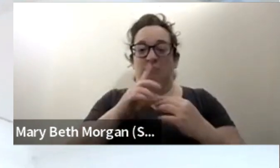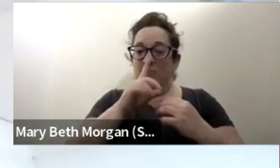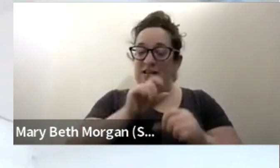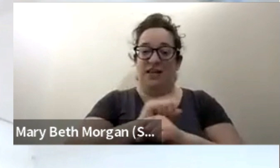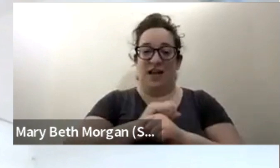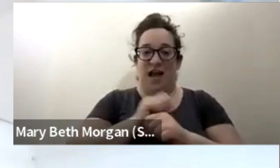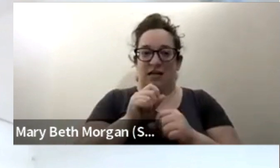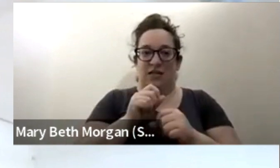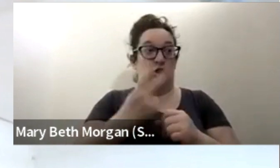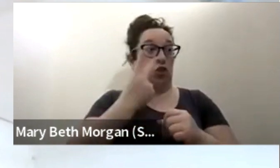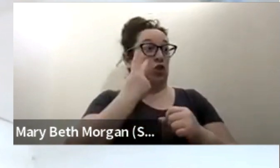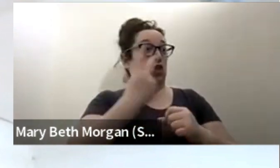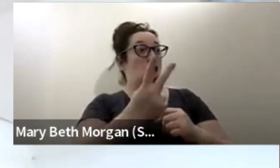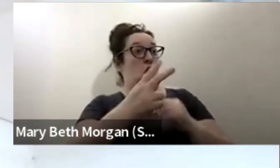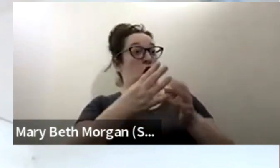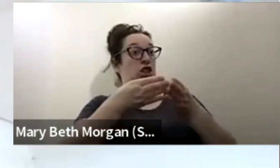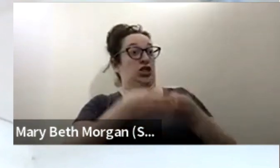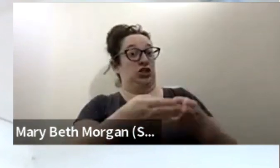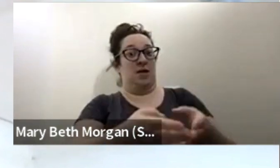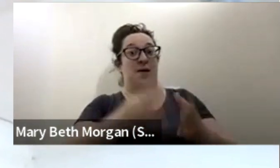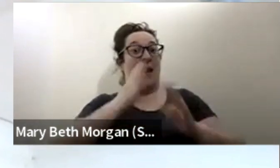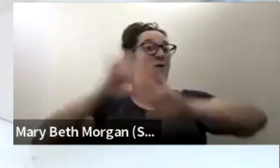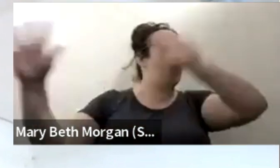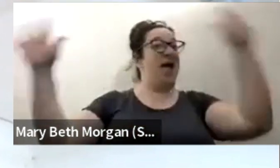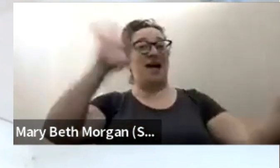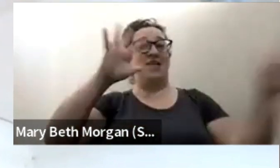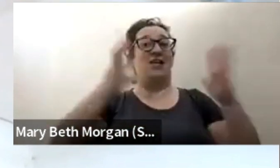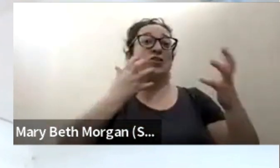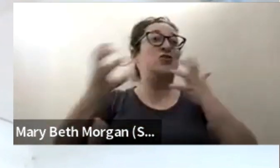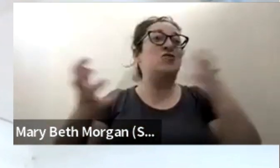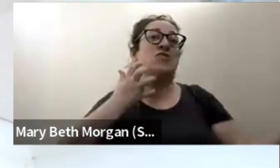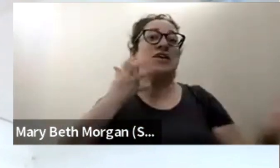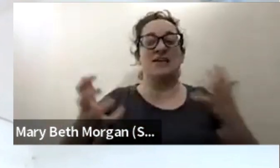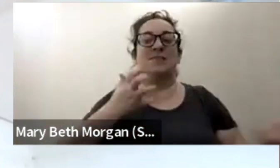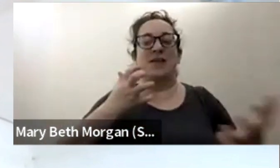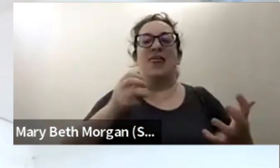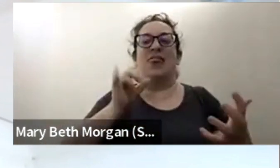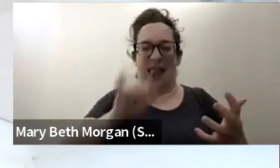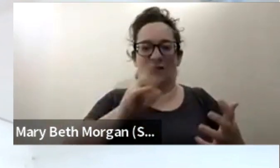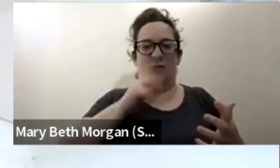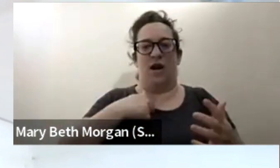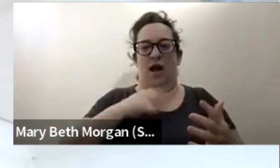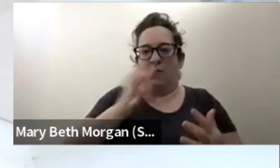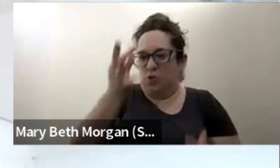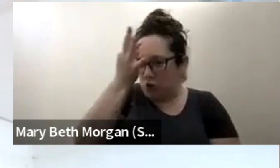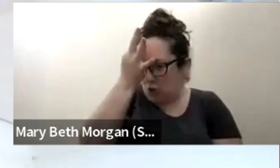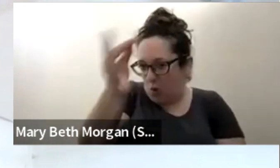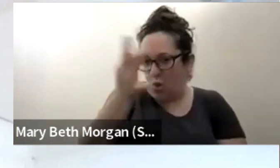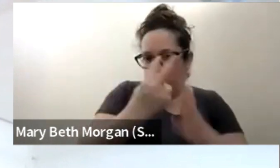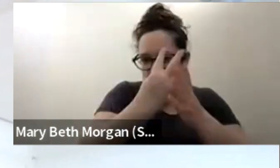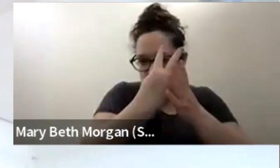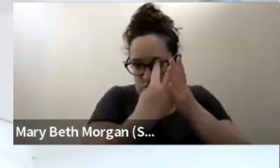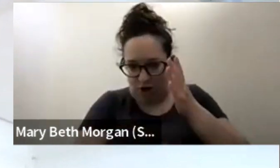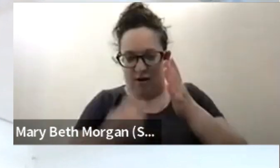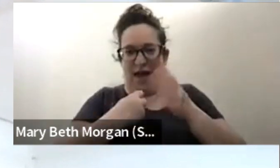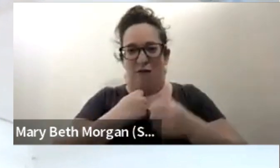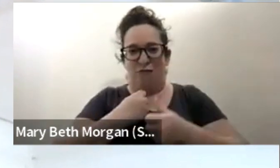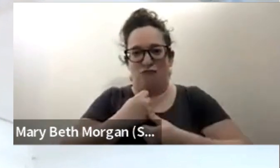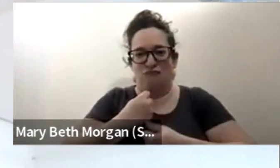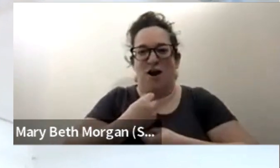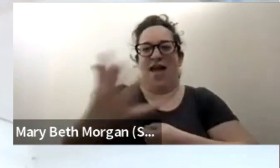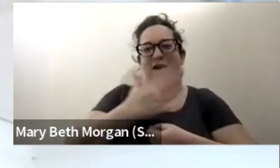he said, I only ran out of energy right at the end when I saw the ship and I started waving and screaming. That's when I nearly